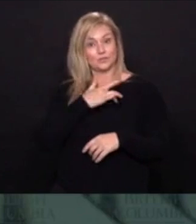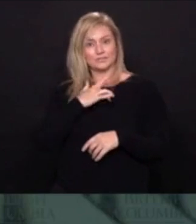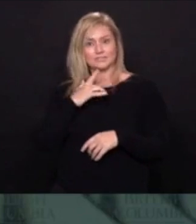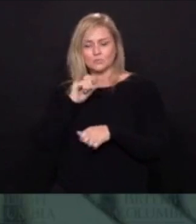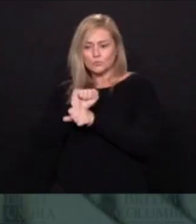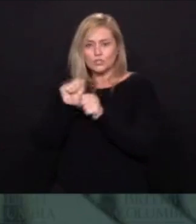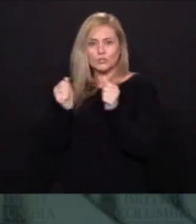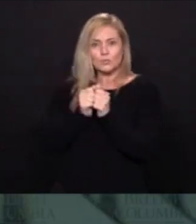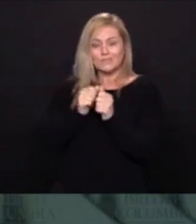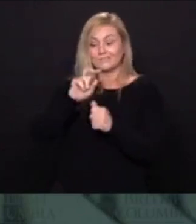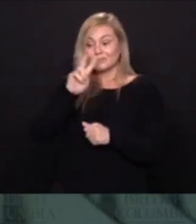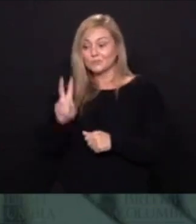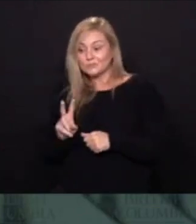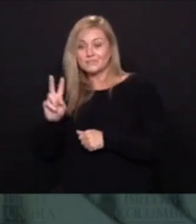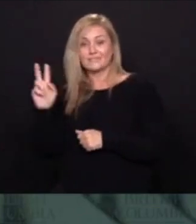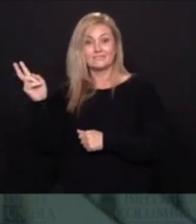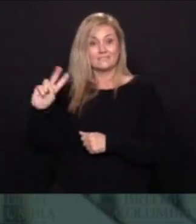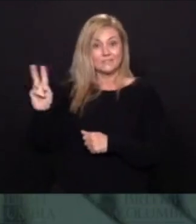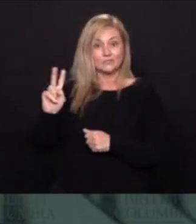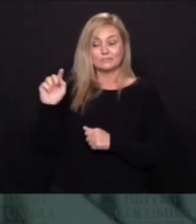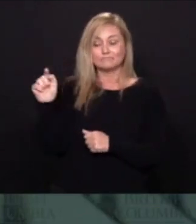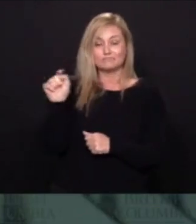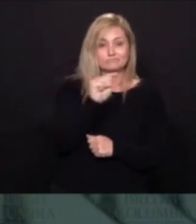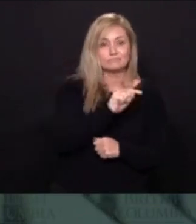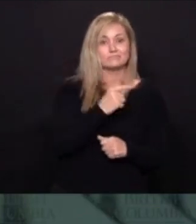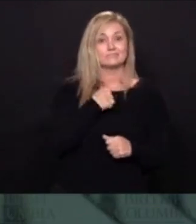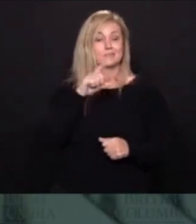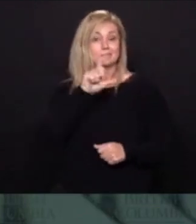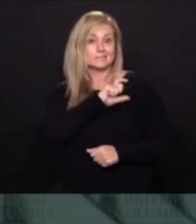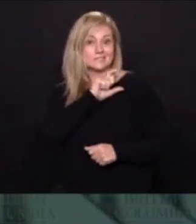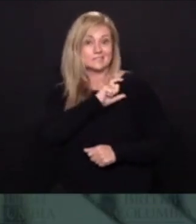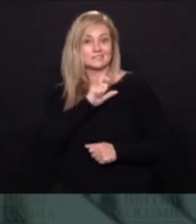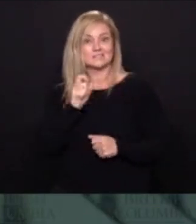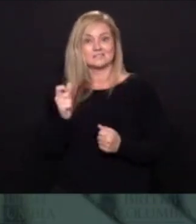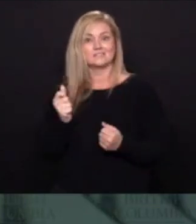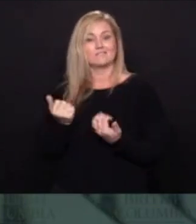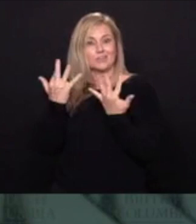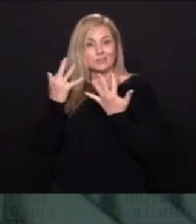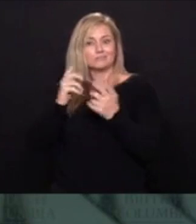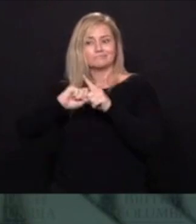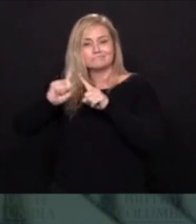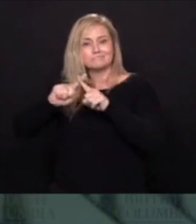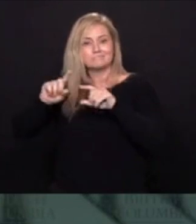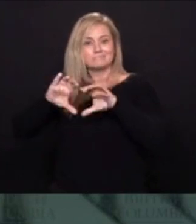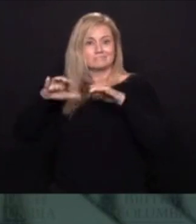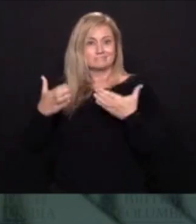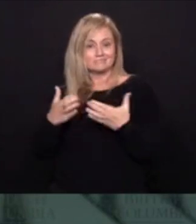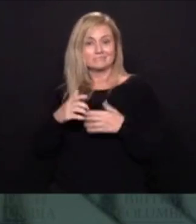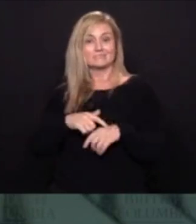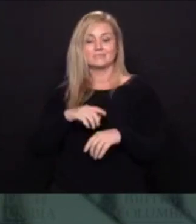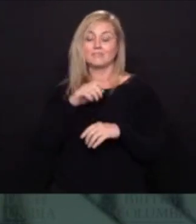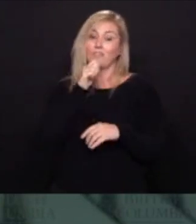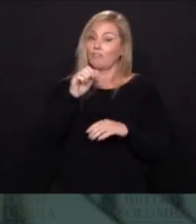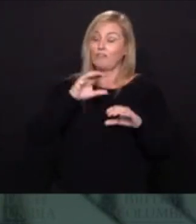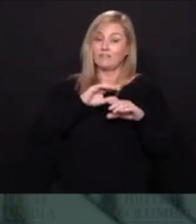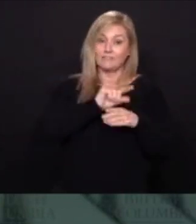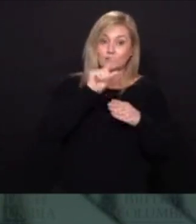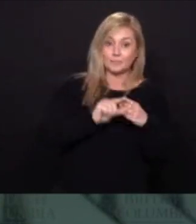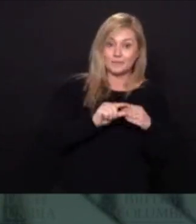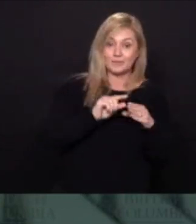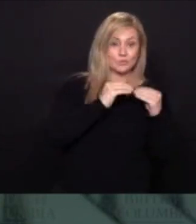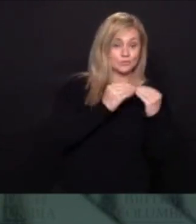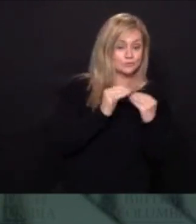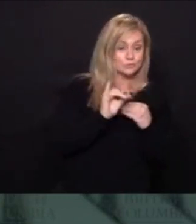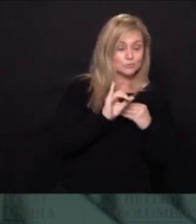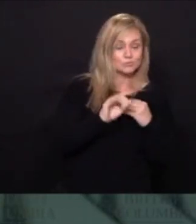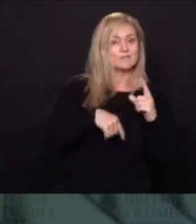Vancouver, Victoria, associated police, fire, and other agencies, non-government organizations, and